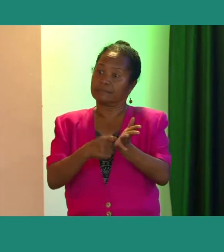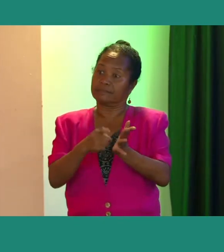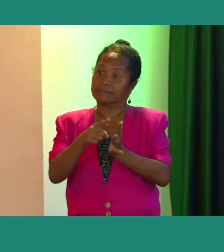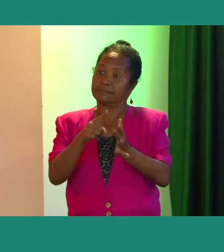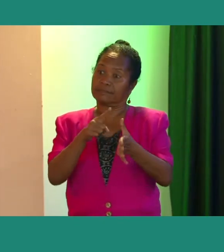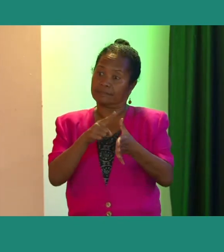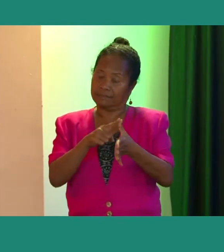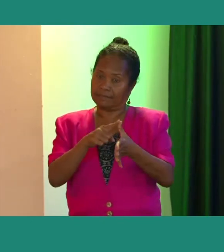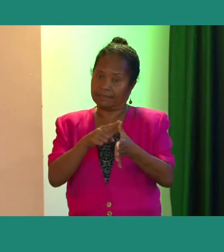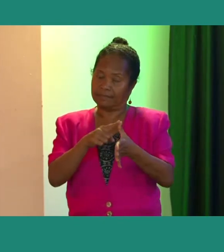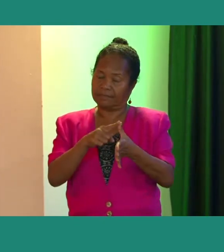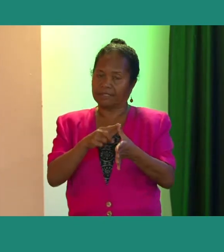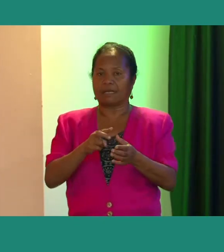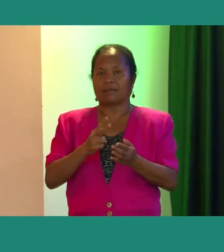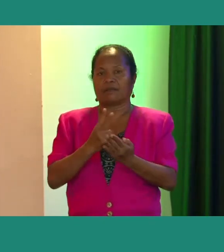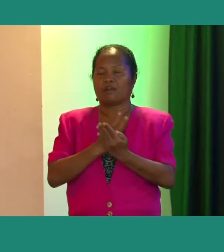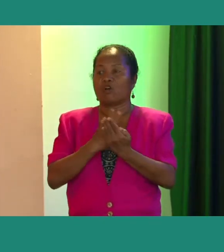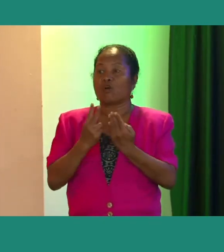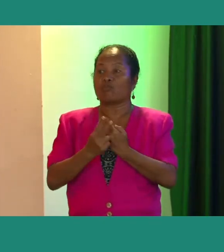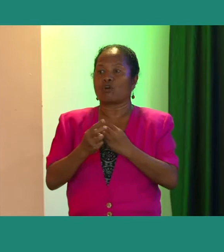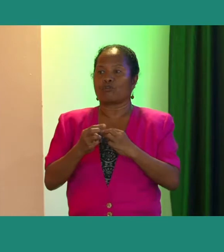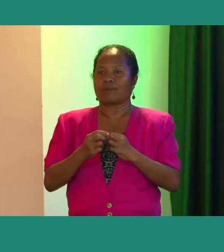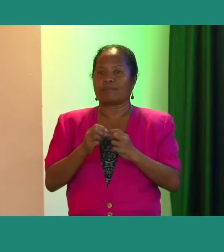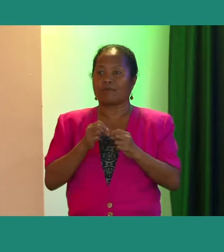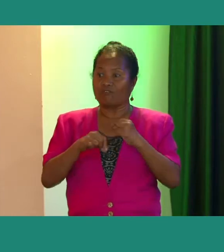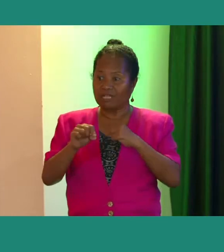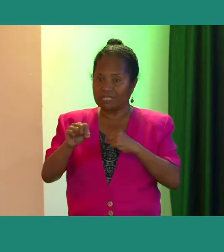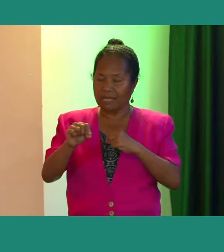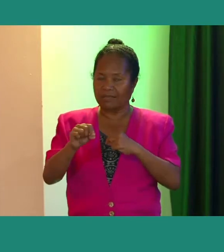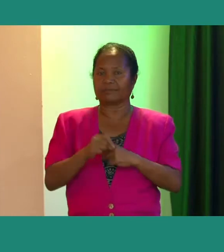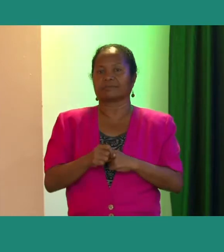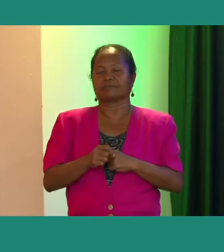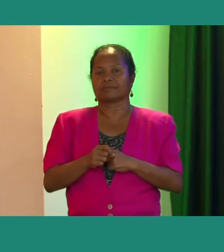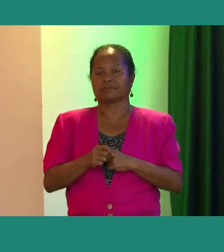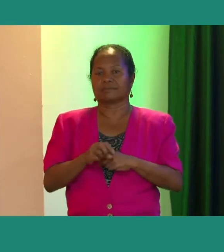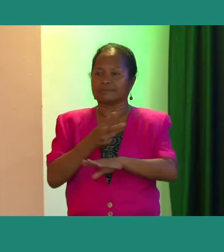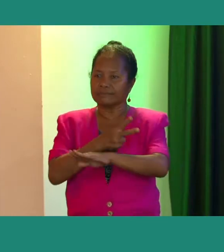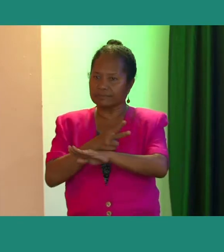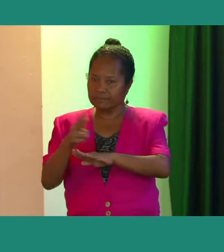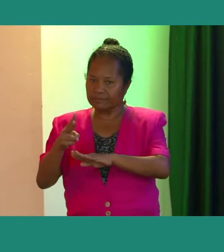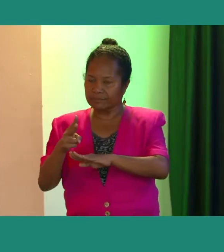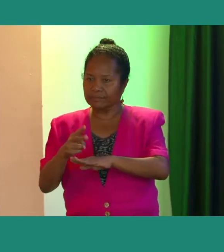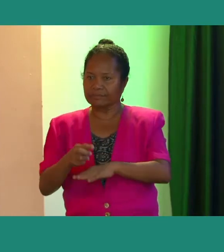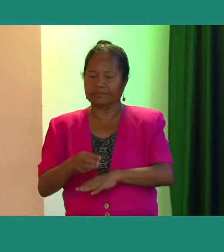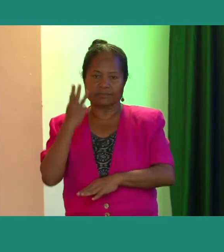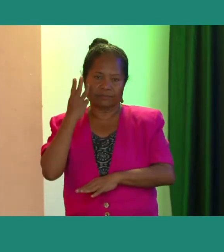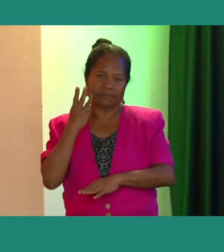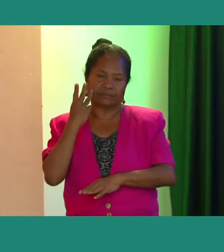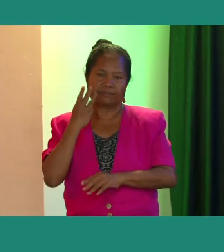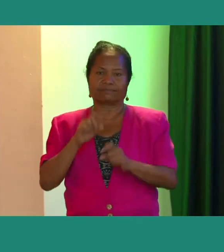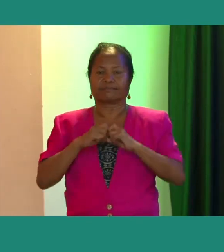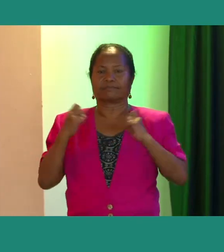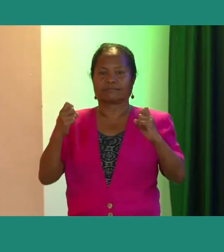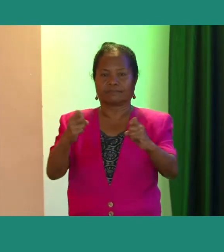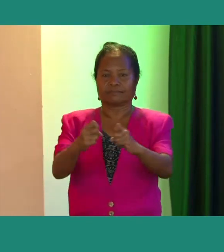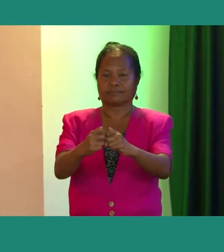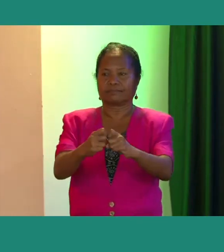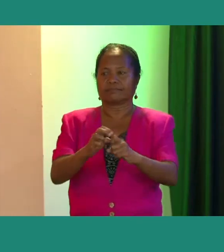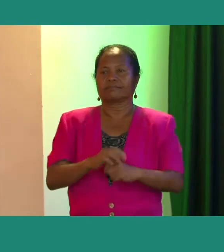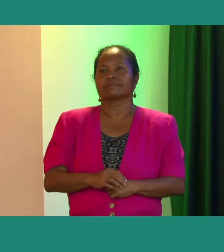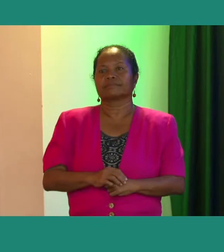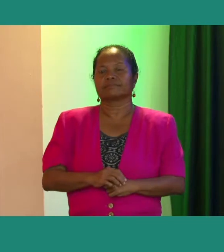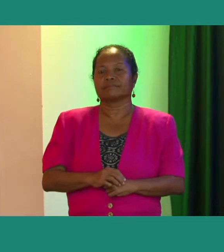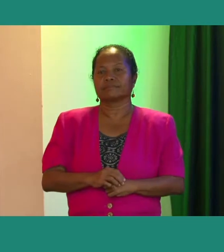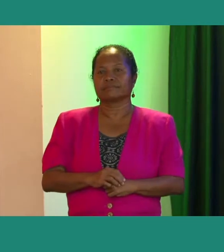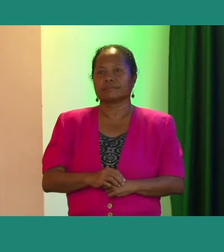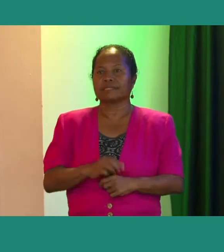program officer with the Pacific Women team. On our panel this afternoon, we